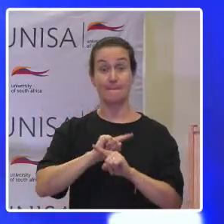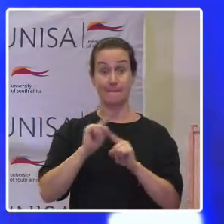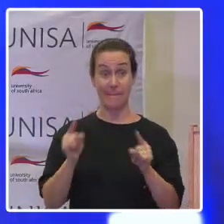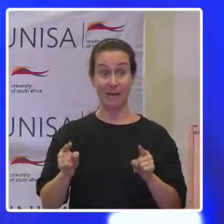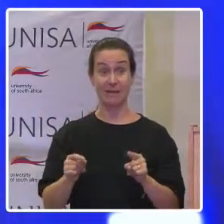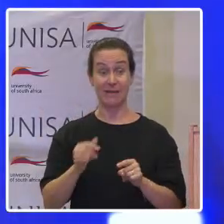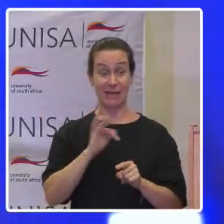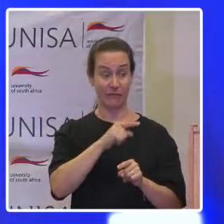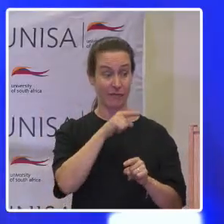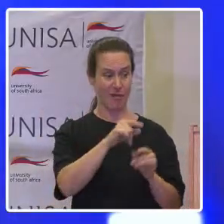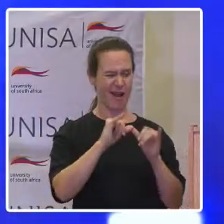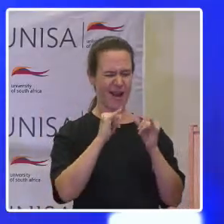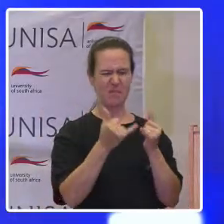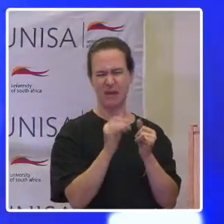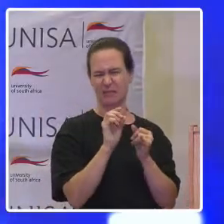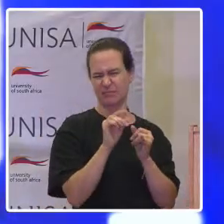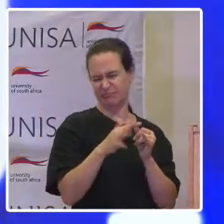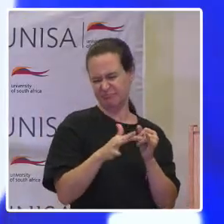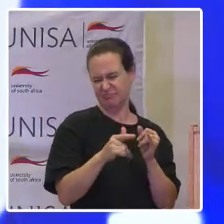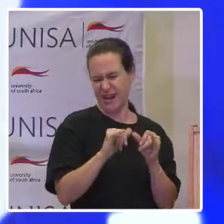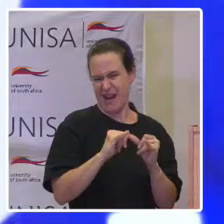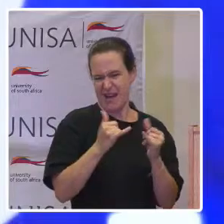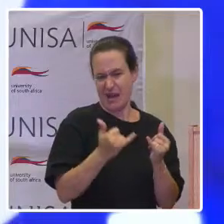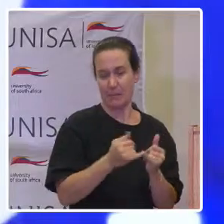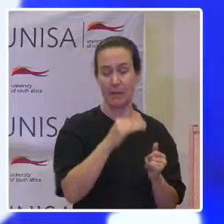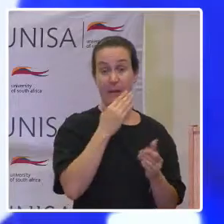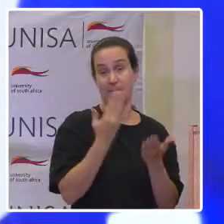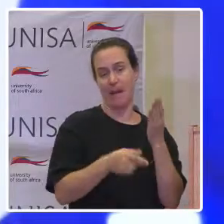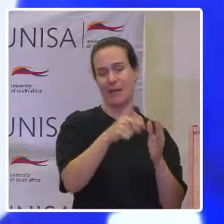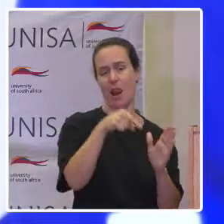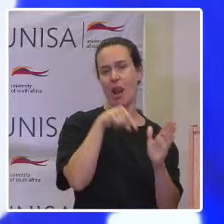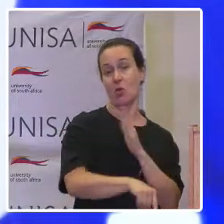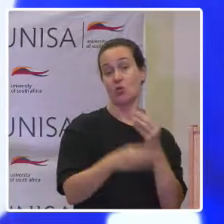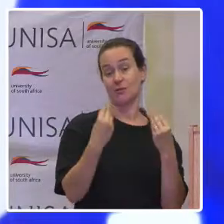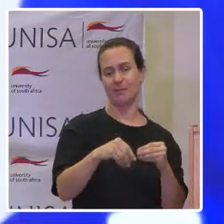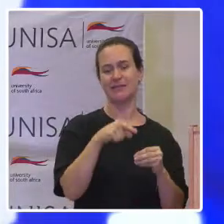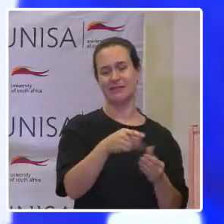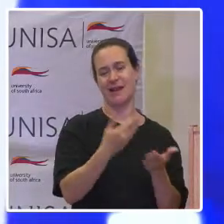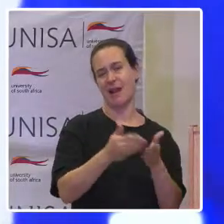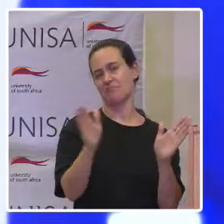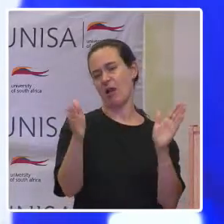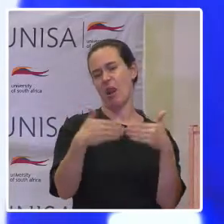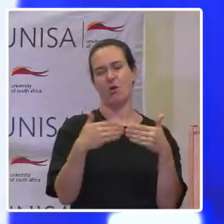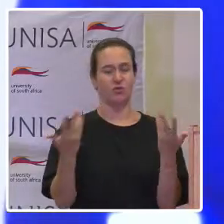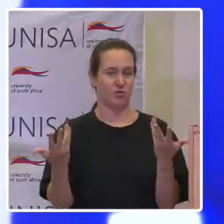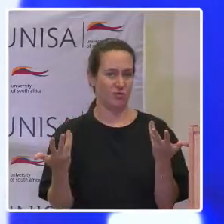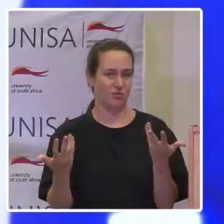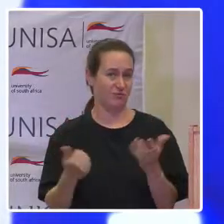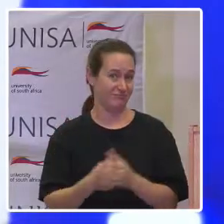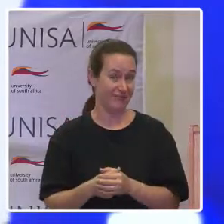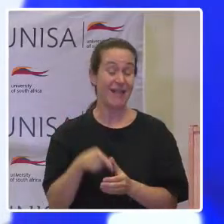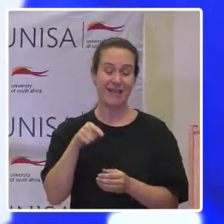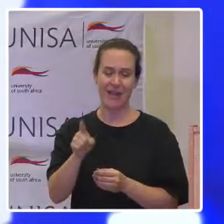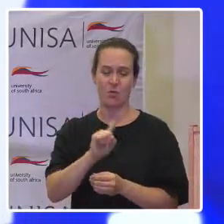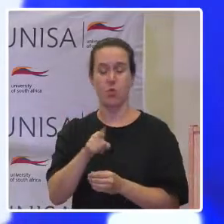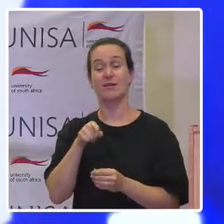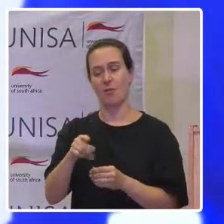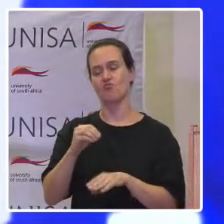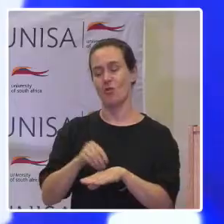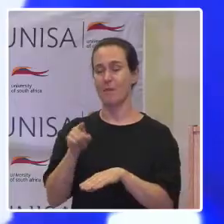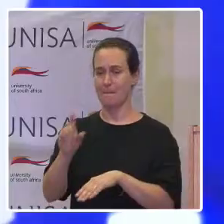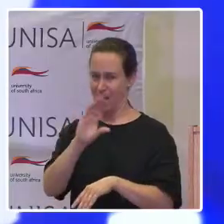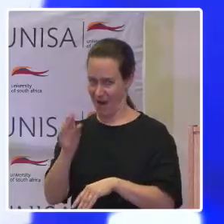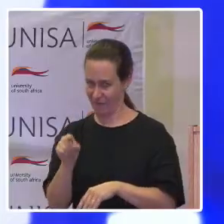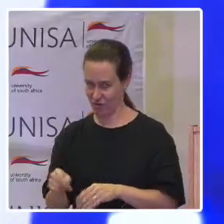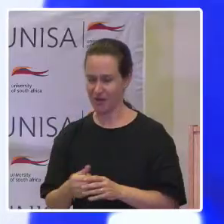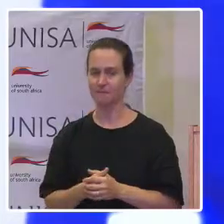less competitively sound will of course then go under. And that's a lot of the fears that we see on the continent.